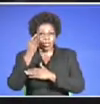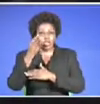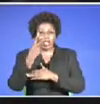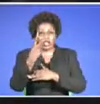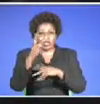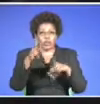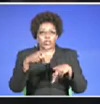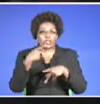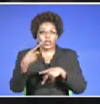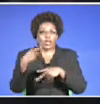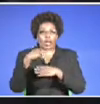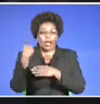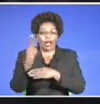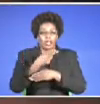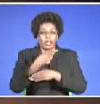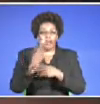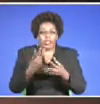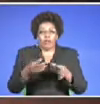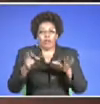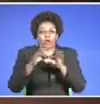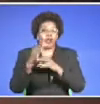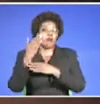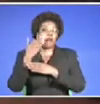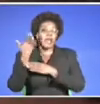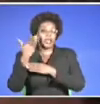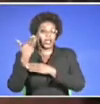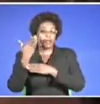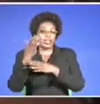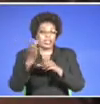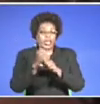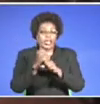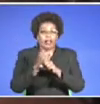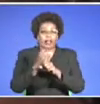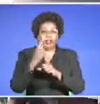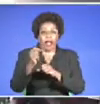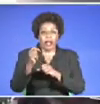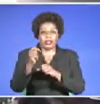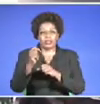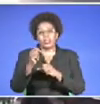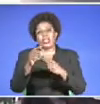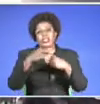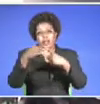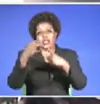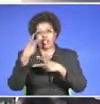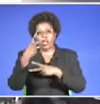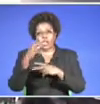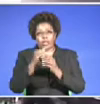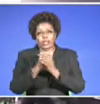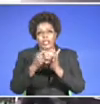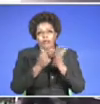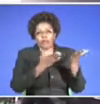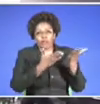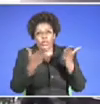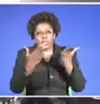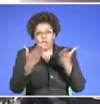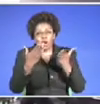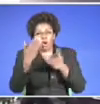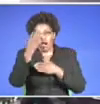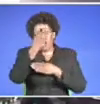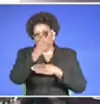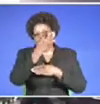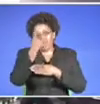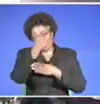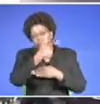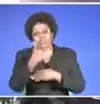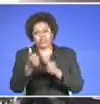clients told us about the importance of makeup in helping them achieve the ultimate look. It brings the whole look together. I